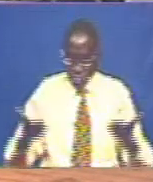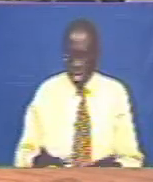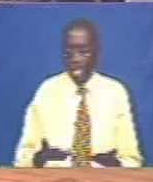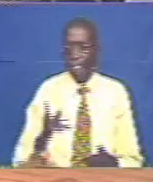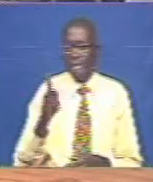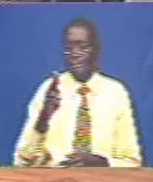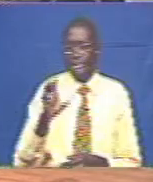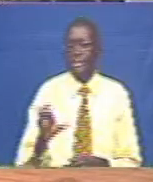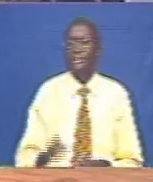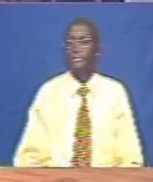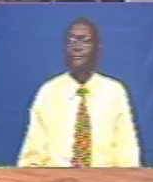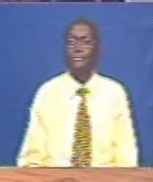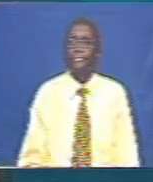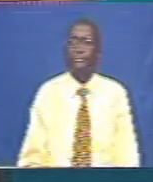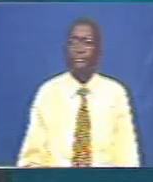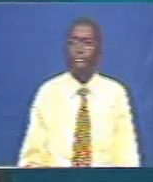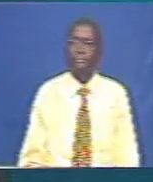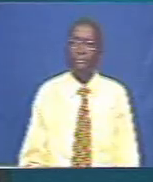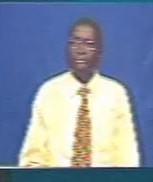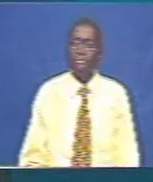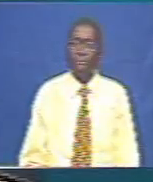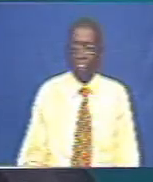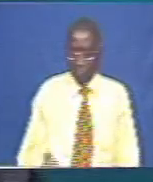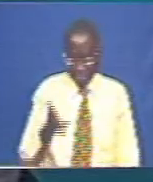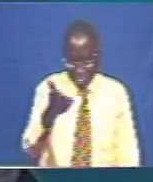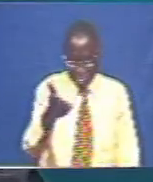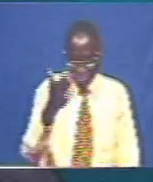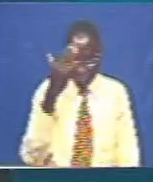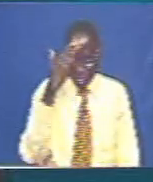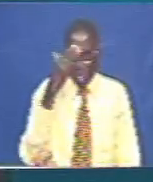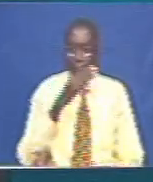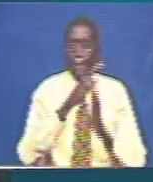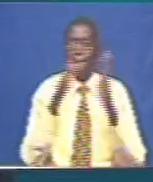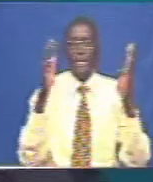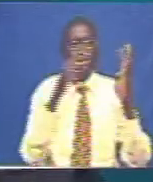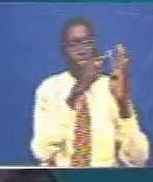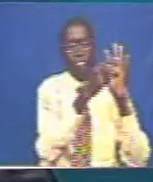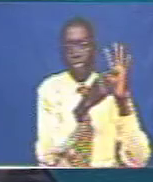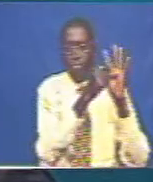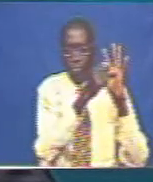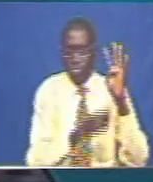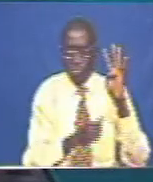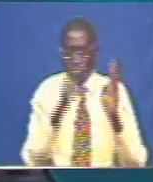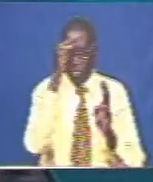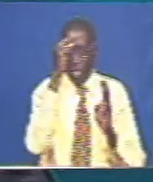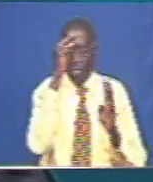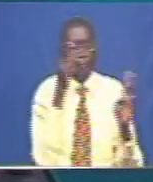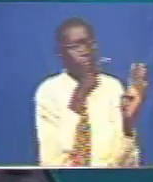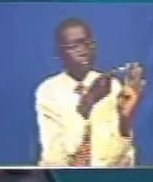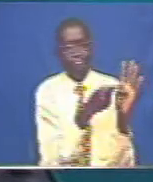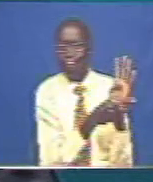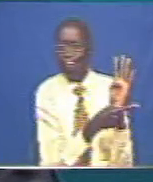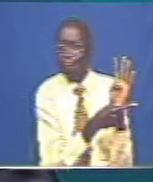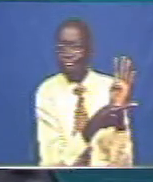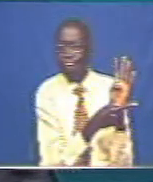start with you, Marube, first of all. Definitely, you know the Big Four agenda as outlined by government. Which role